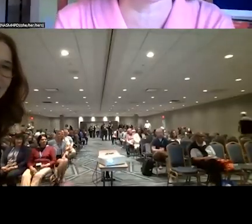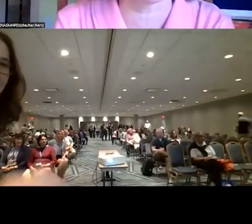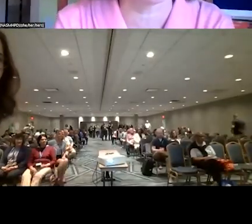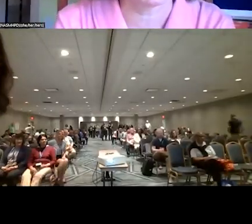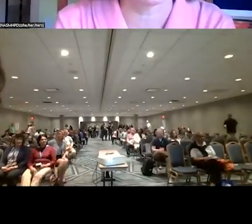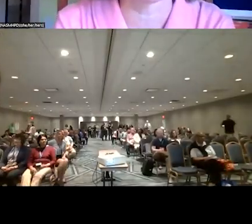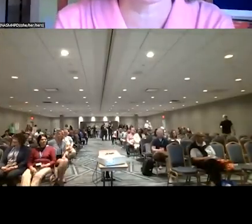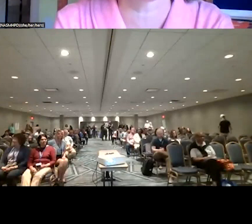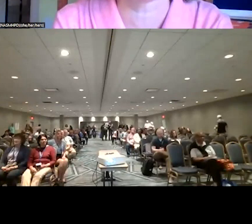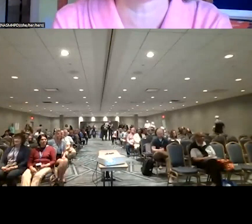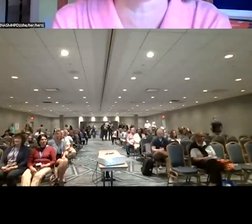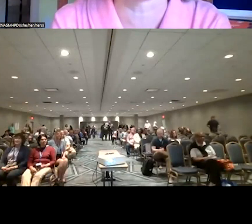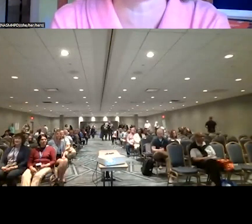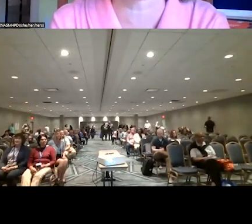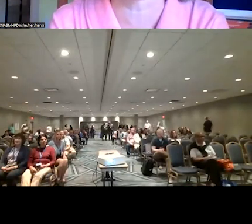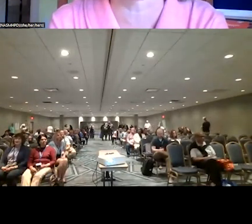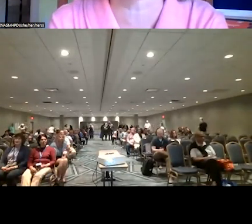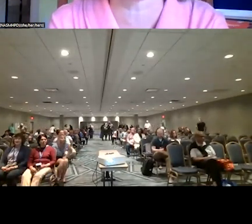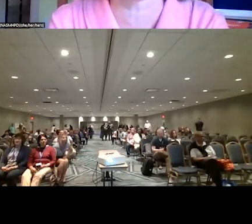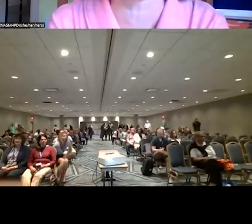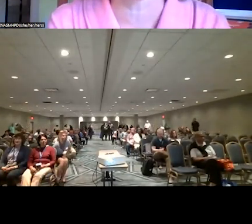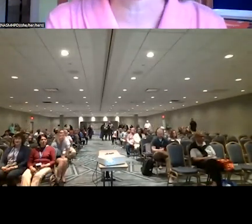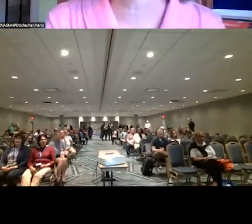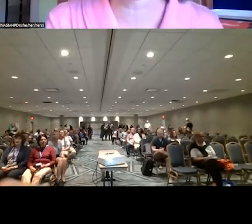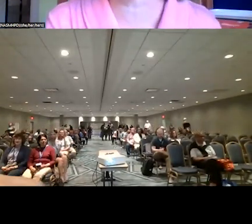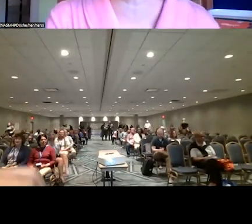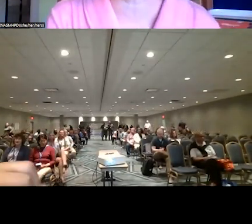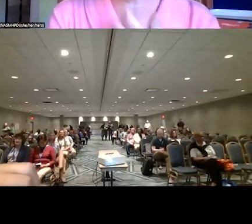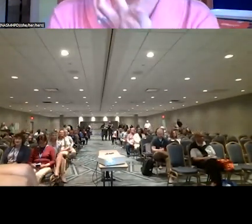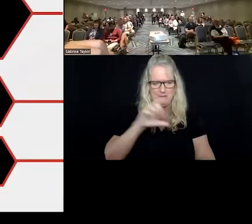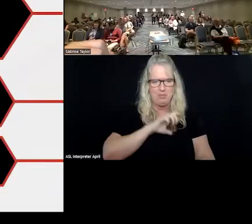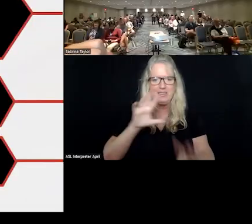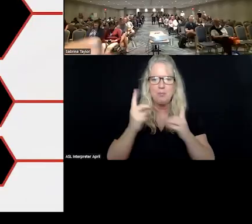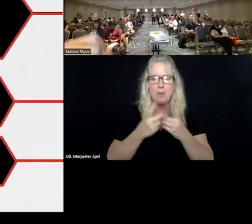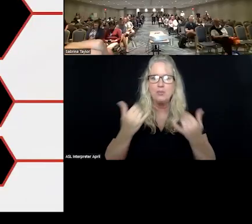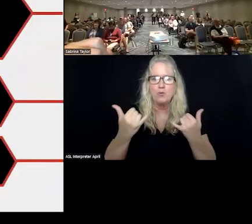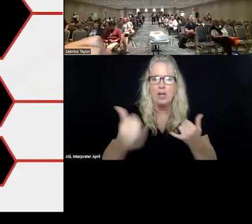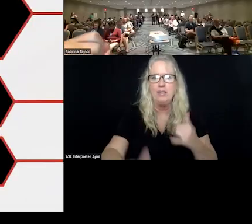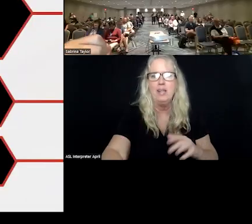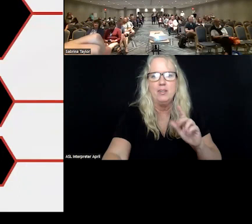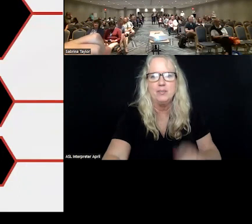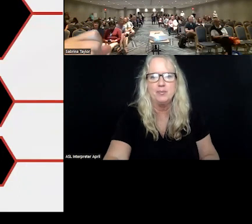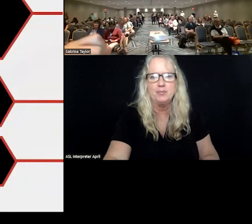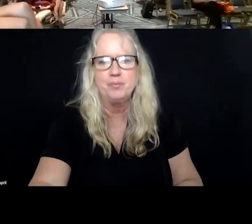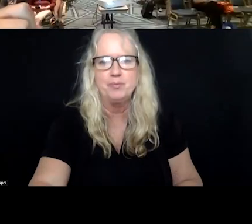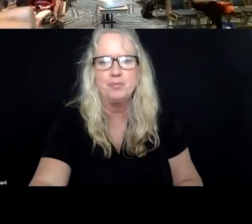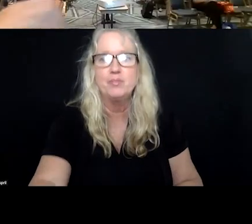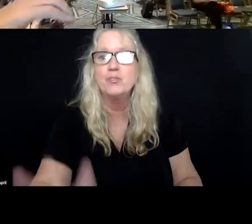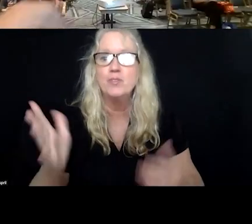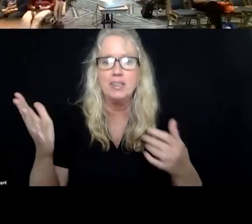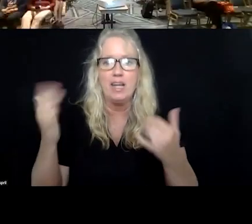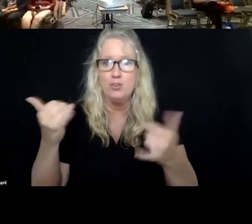CIT coordinator and detective for the Phoenix Police Department. She is right now at the CIT